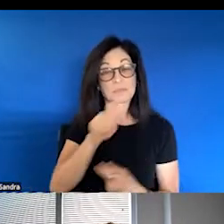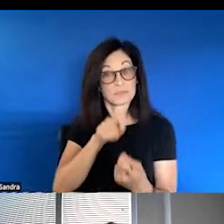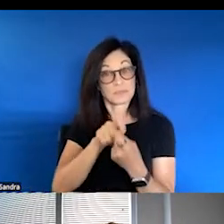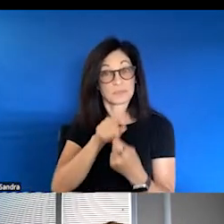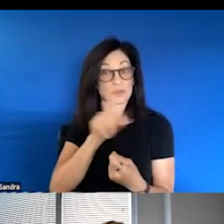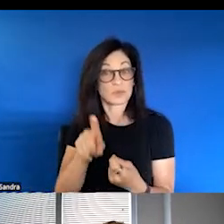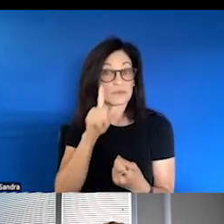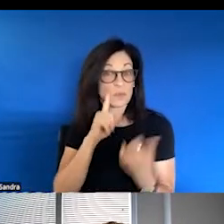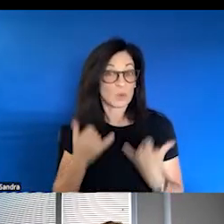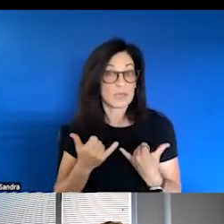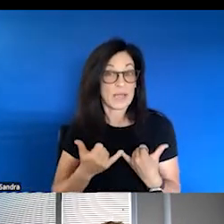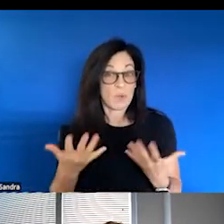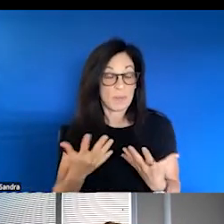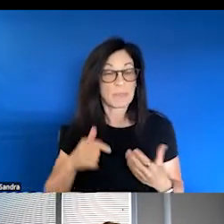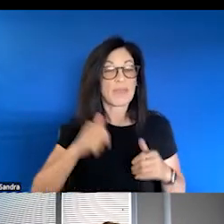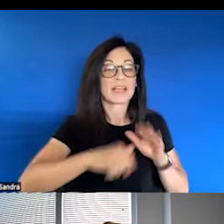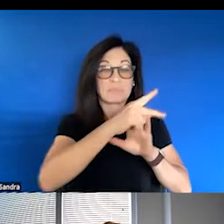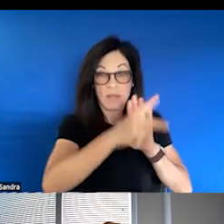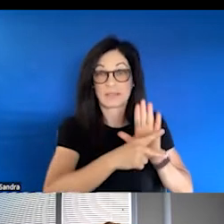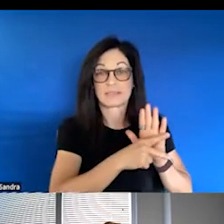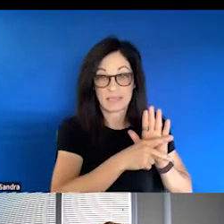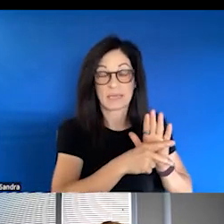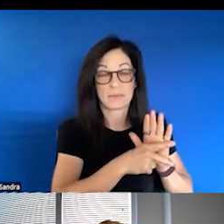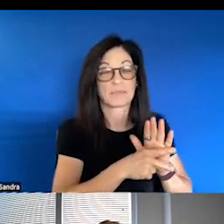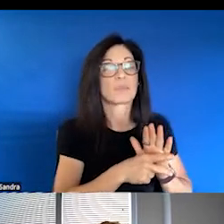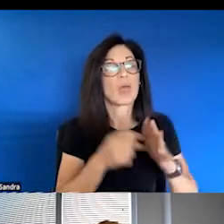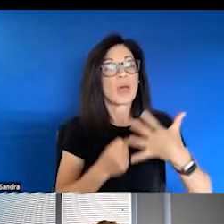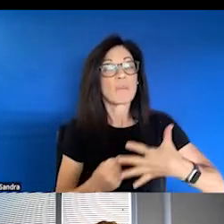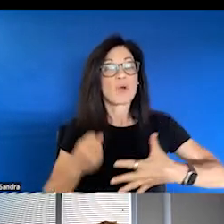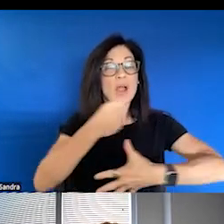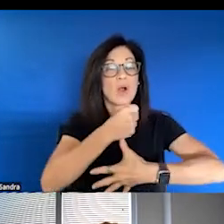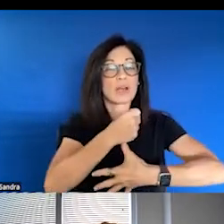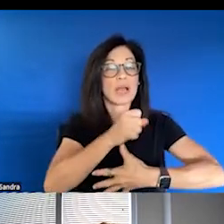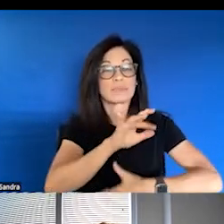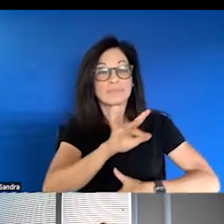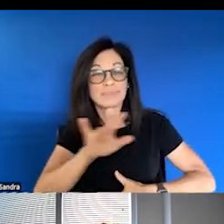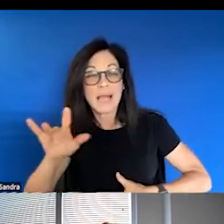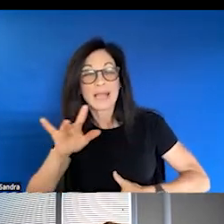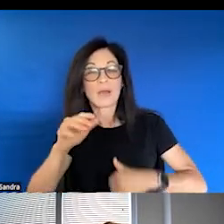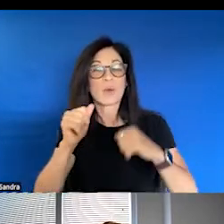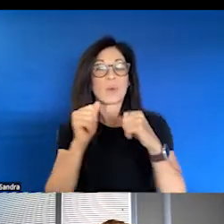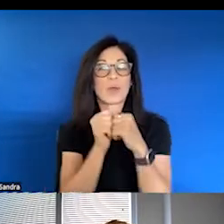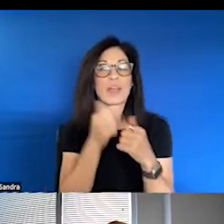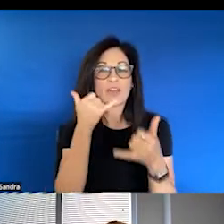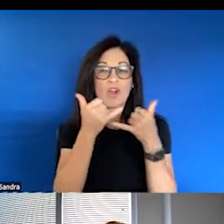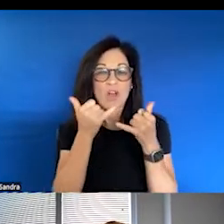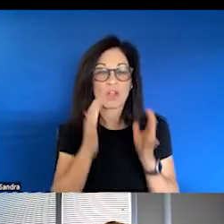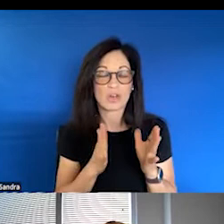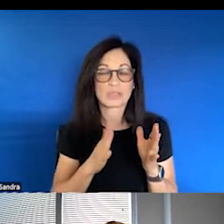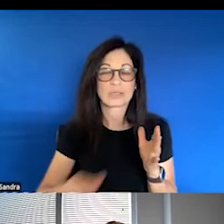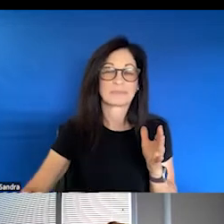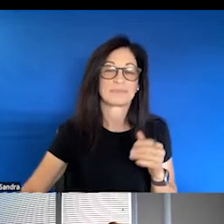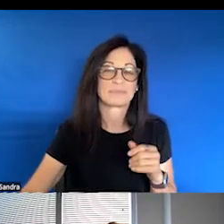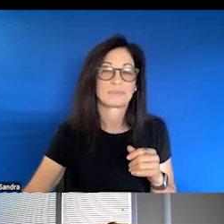for today is this policy prioritize blank with callers and outlined the risks,